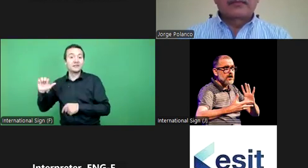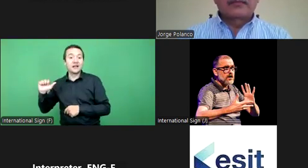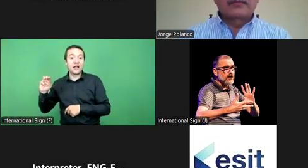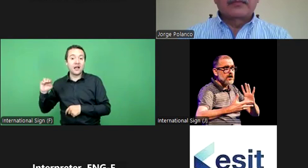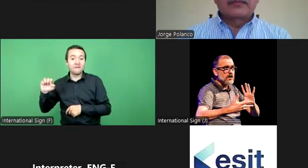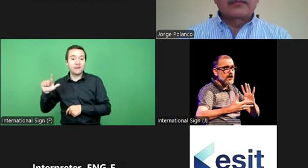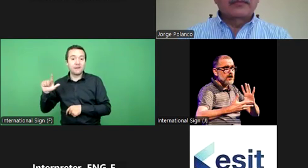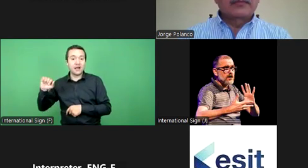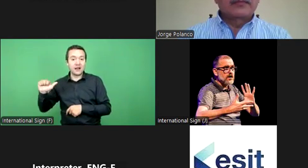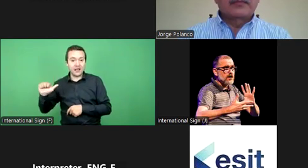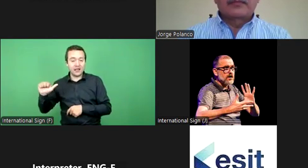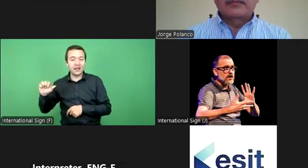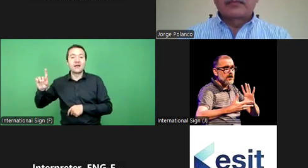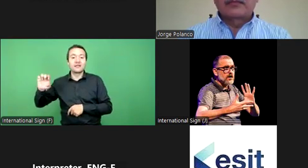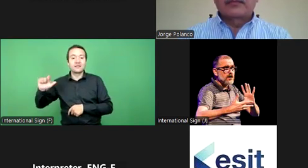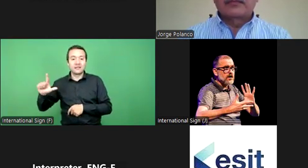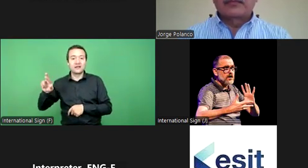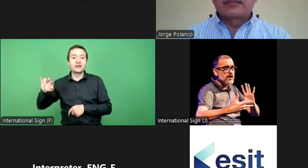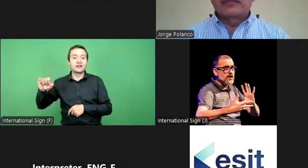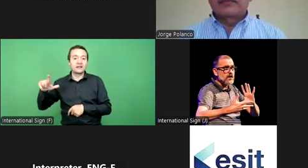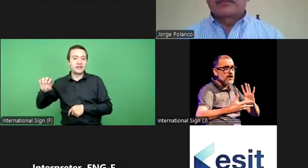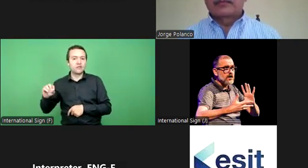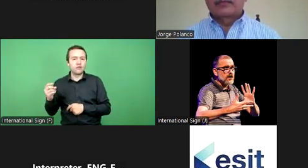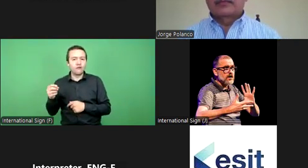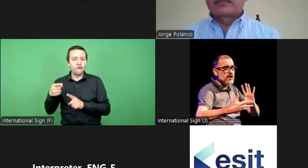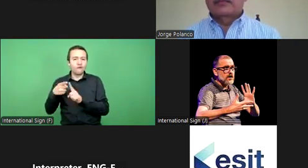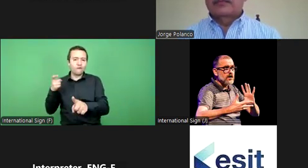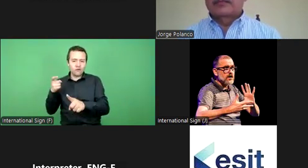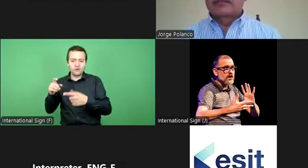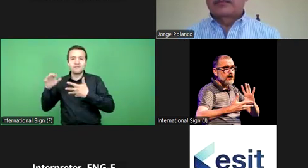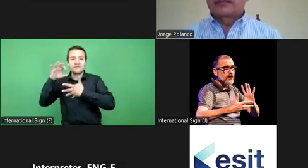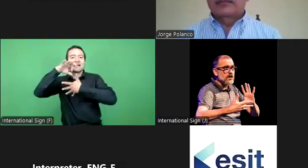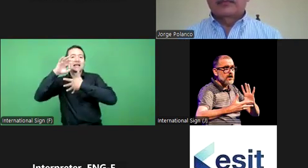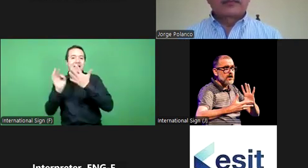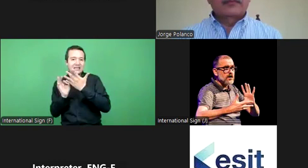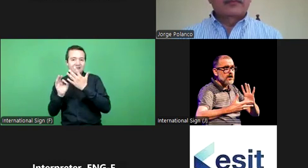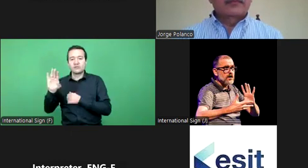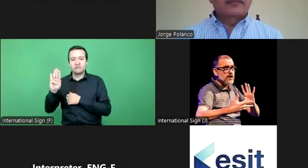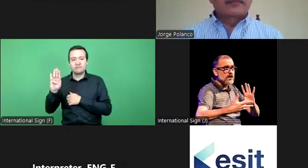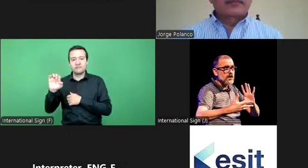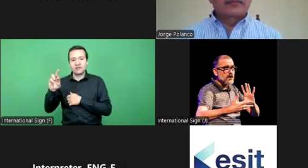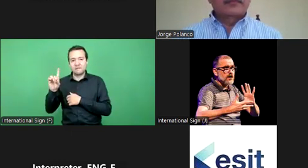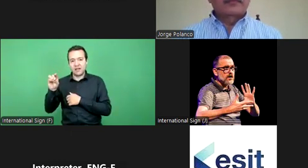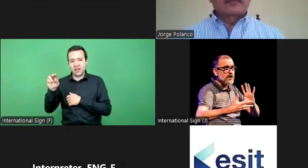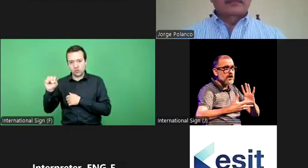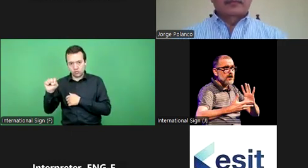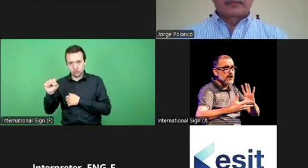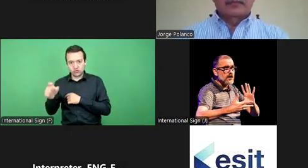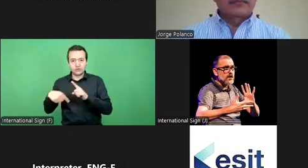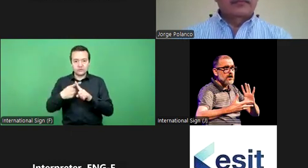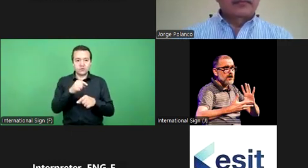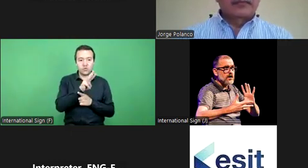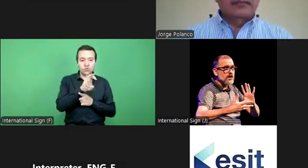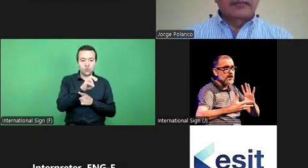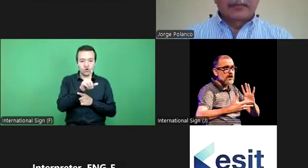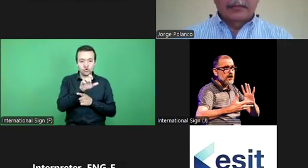countries, and we have Dr. Robert Ward, Bajo WHO Health Systems and Services Advisors from Belize. So thank you